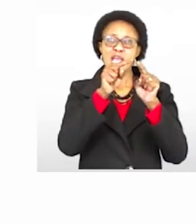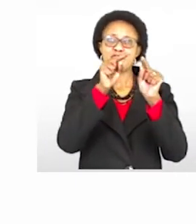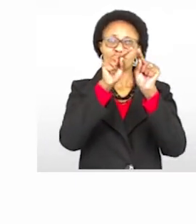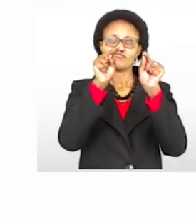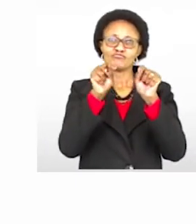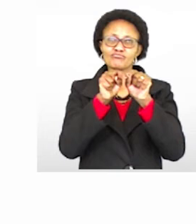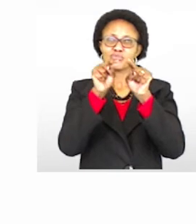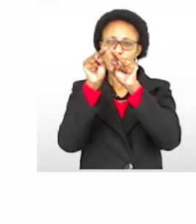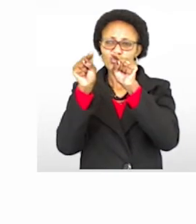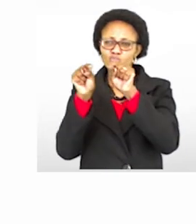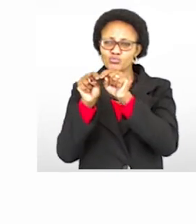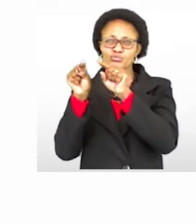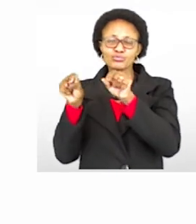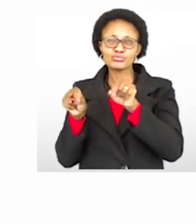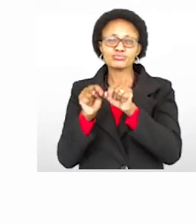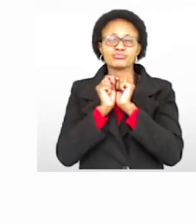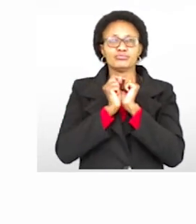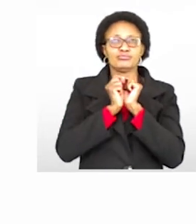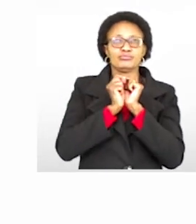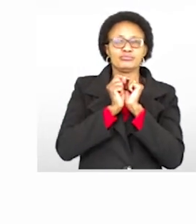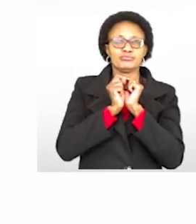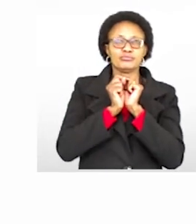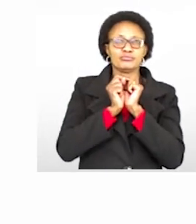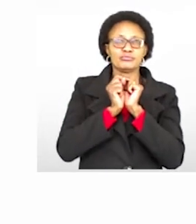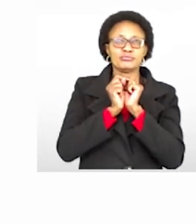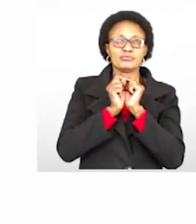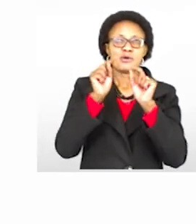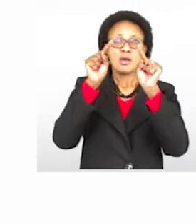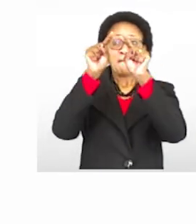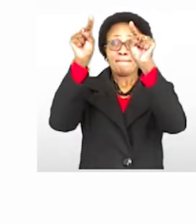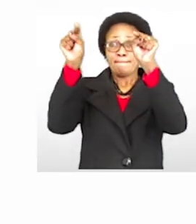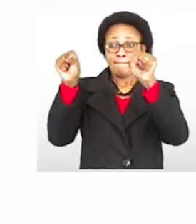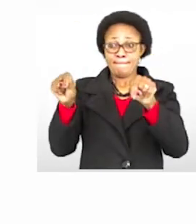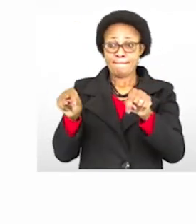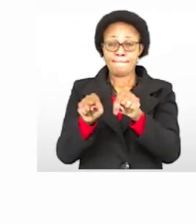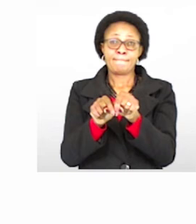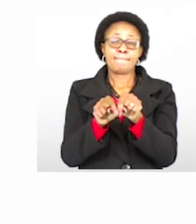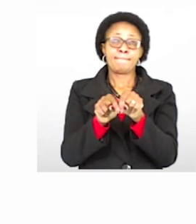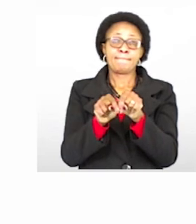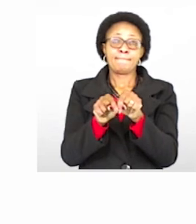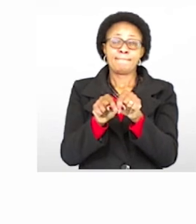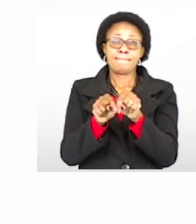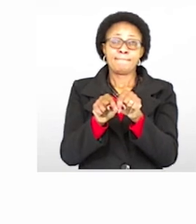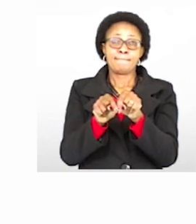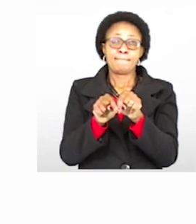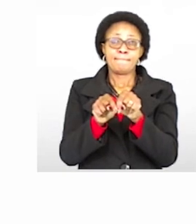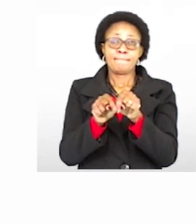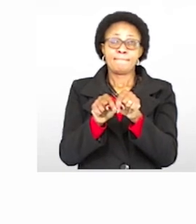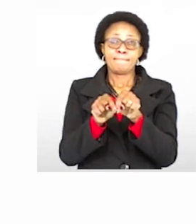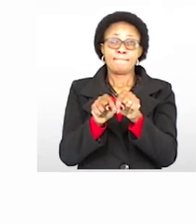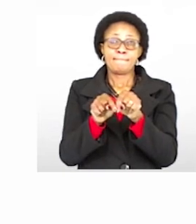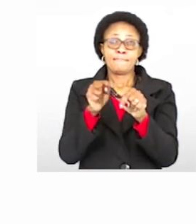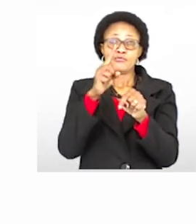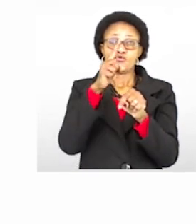as well. Let's try the first big block. You can see that there are 4.